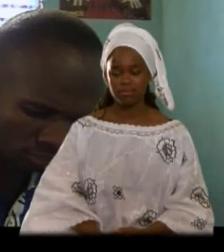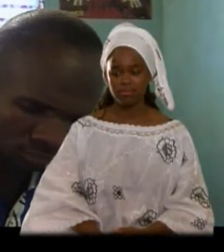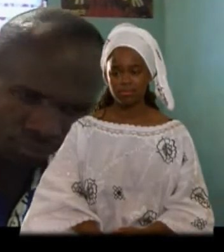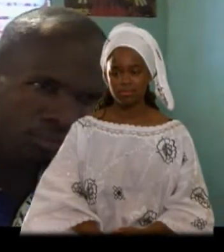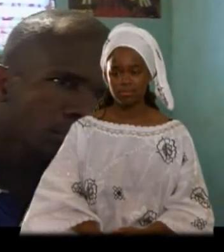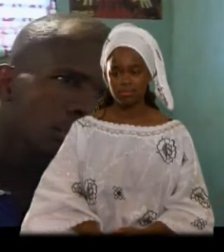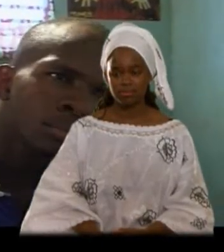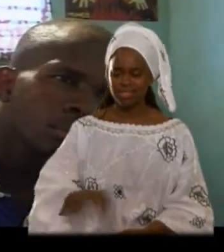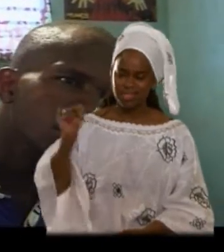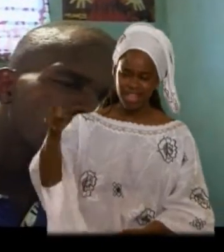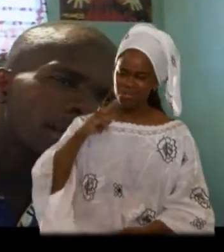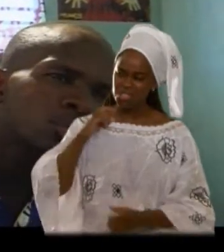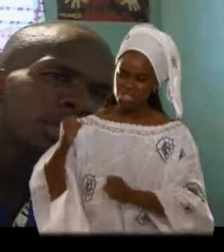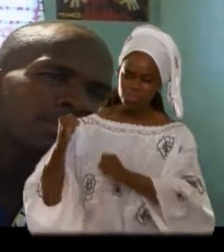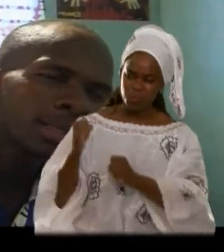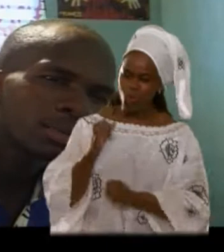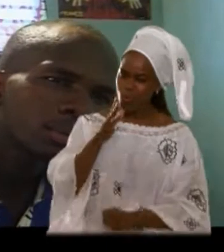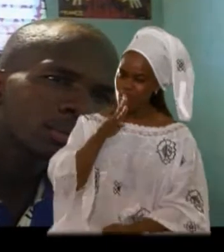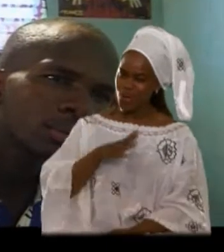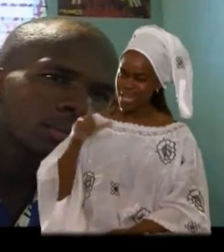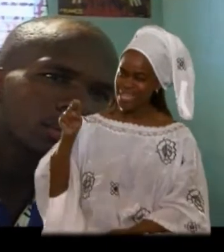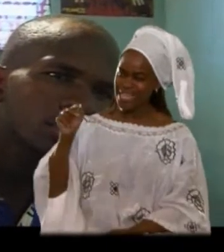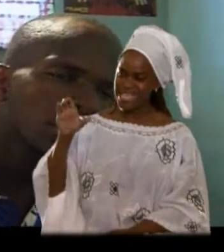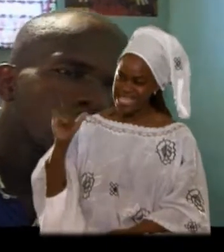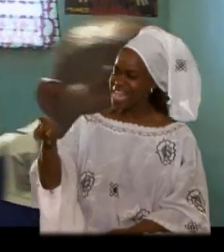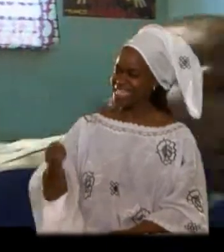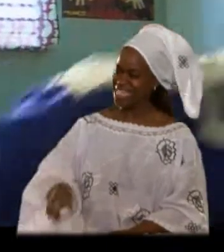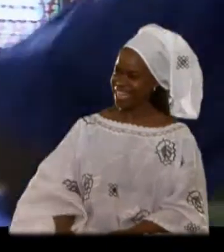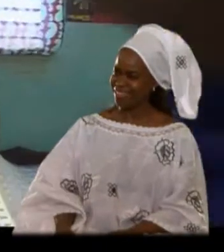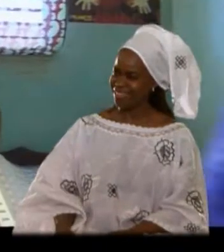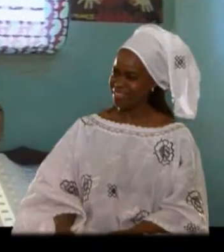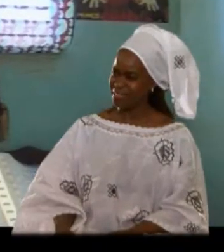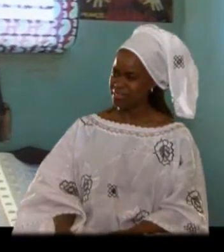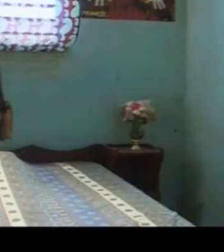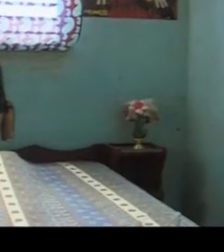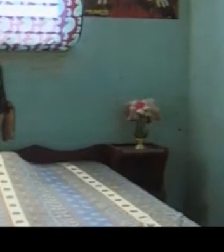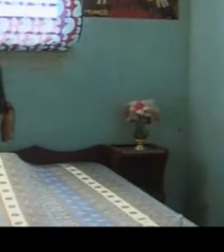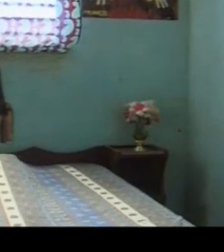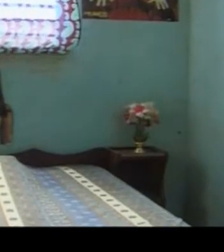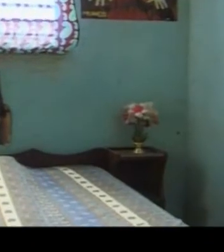That's one strong lady. Nancy,